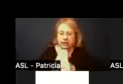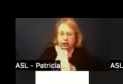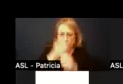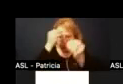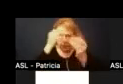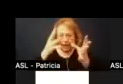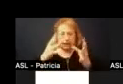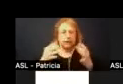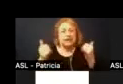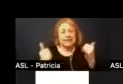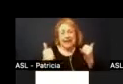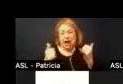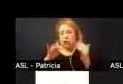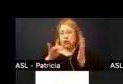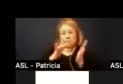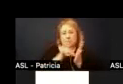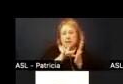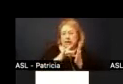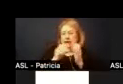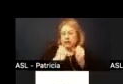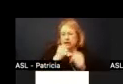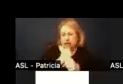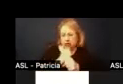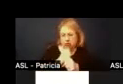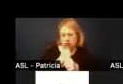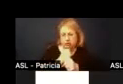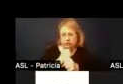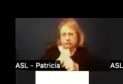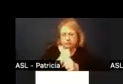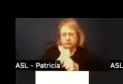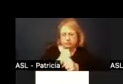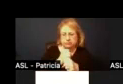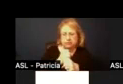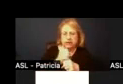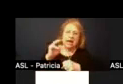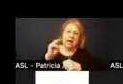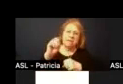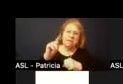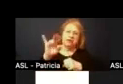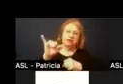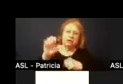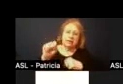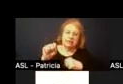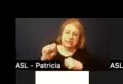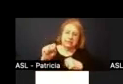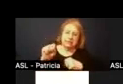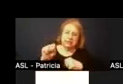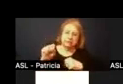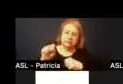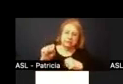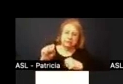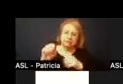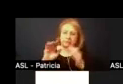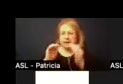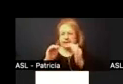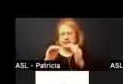so many cases we said well the metrics set according to uh end of year data